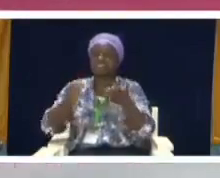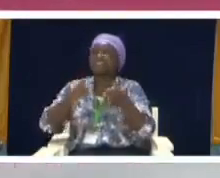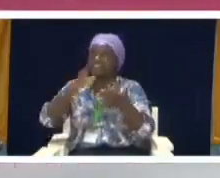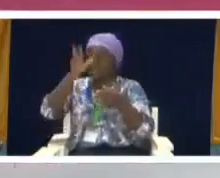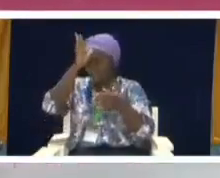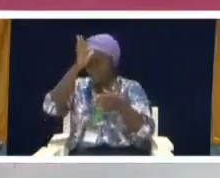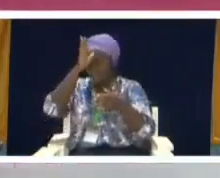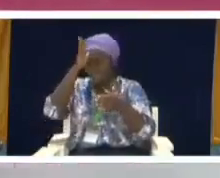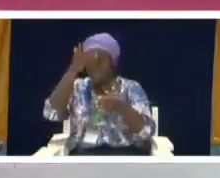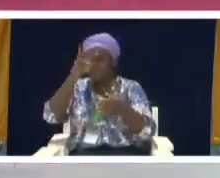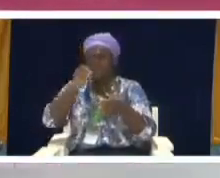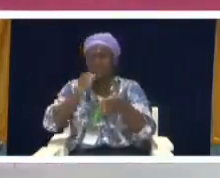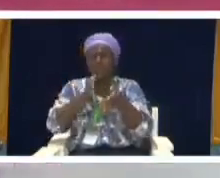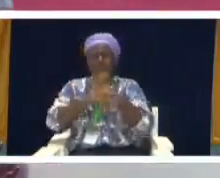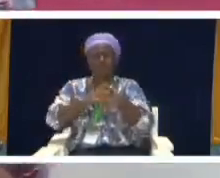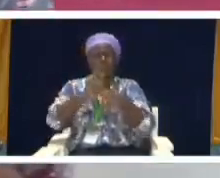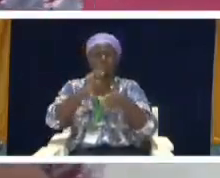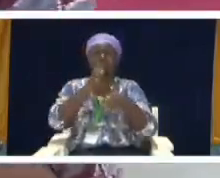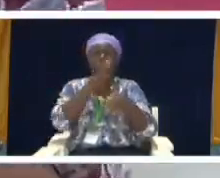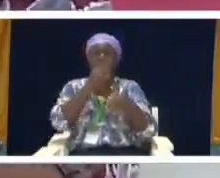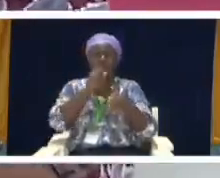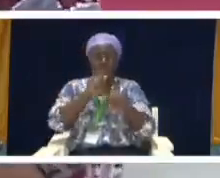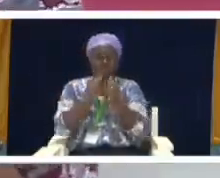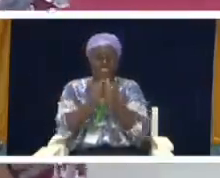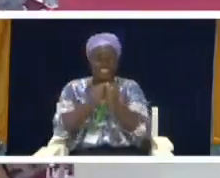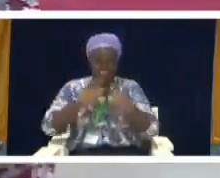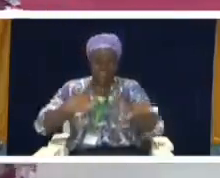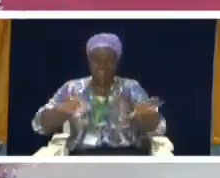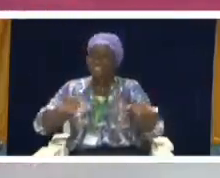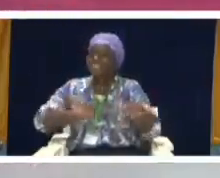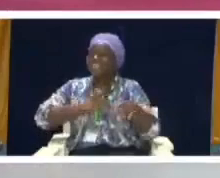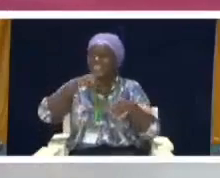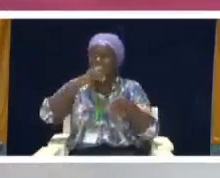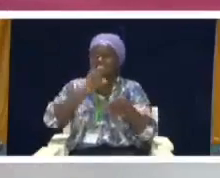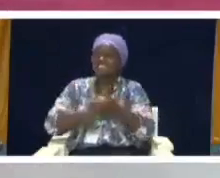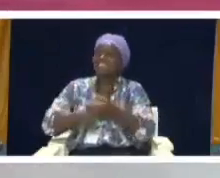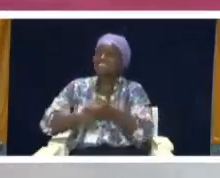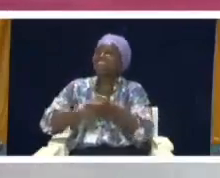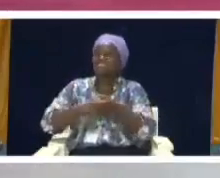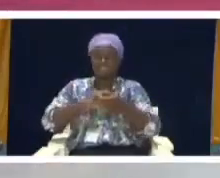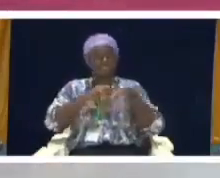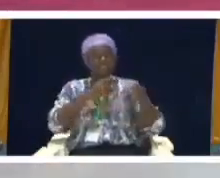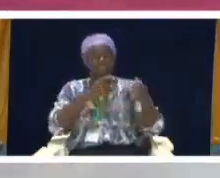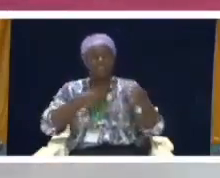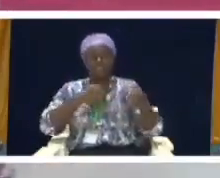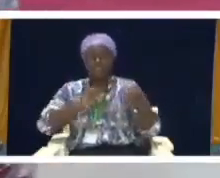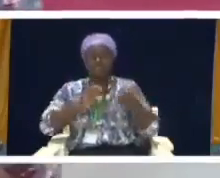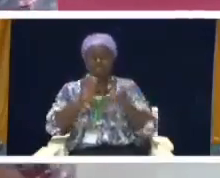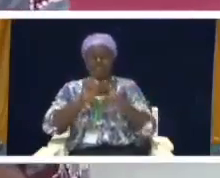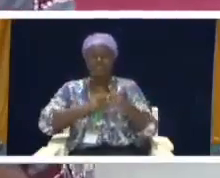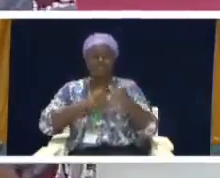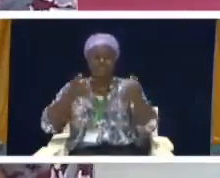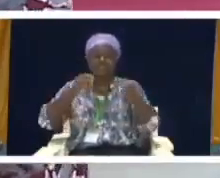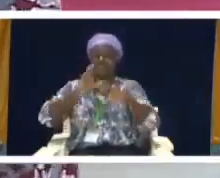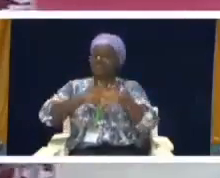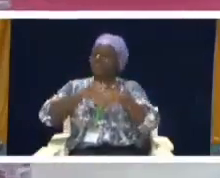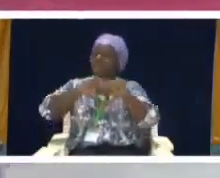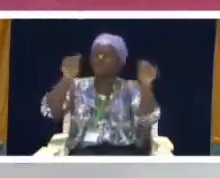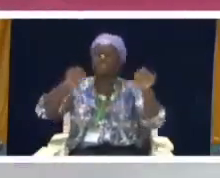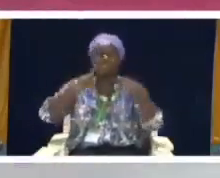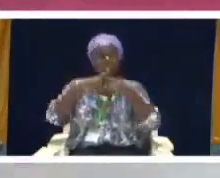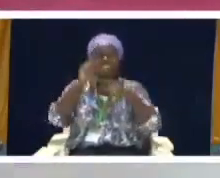with the children, and I said, "God, I tuned in. Me too, I will come on this altar to testify with my